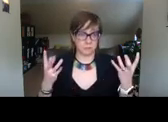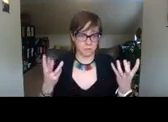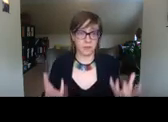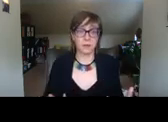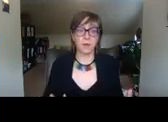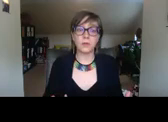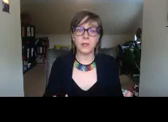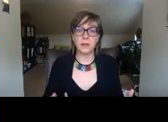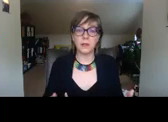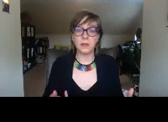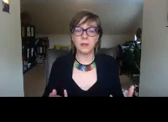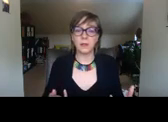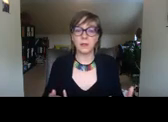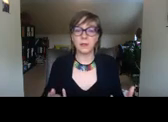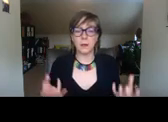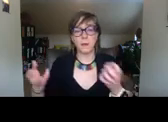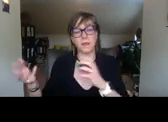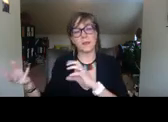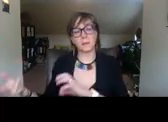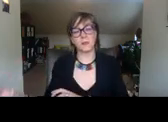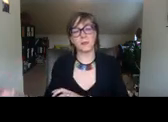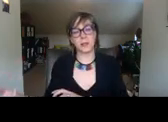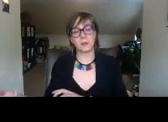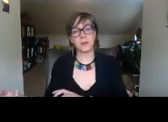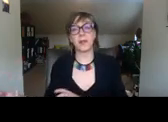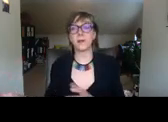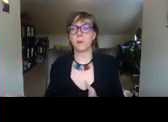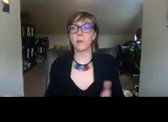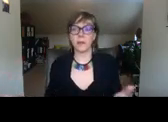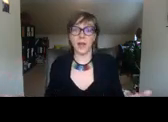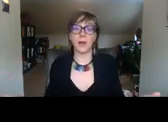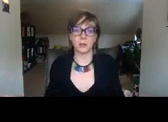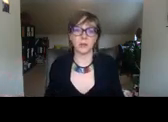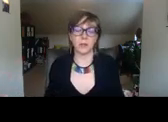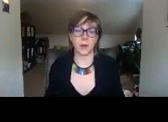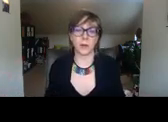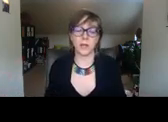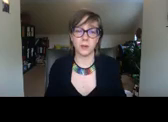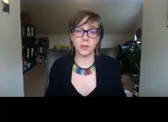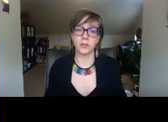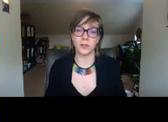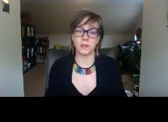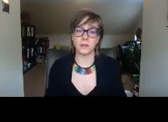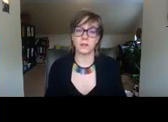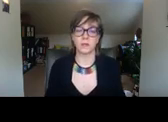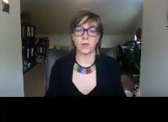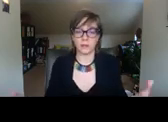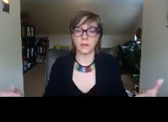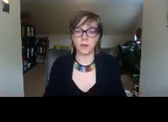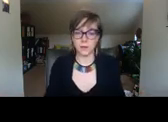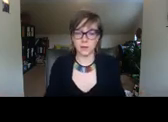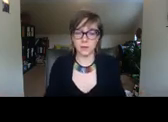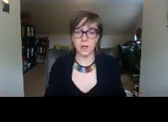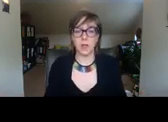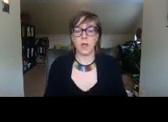it's difficulty. But then this person is able to say, well, but now I learned a lot about technology. So that's